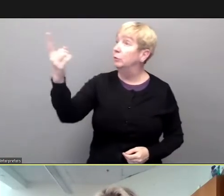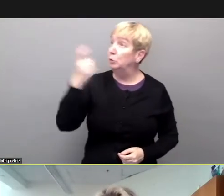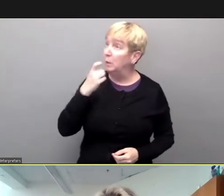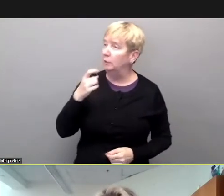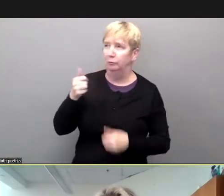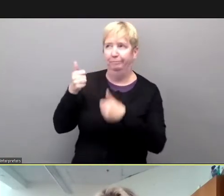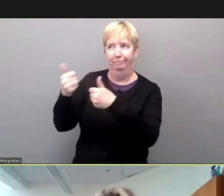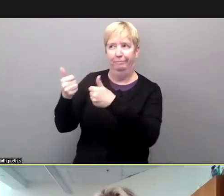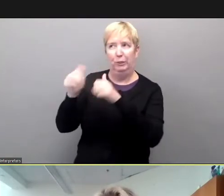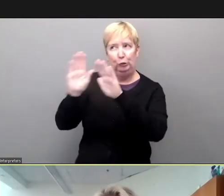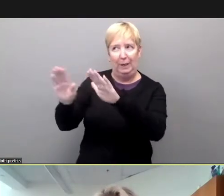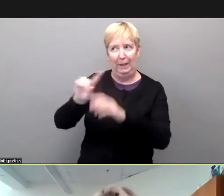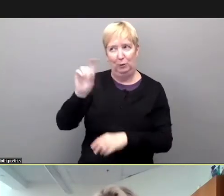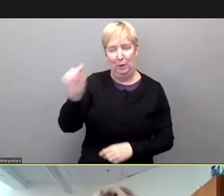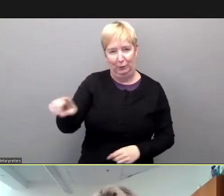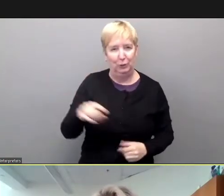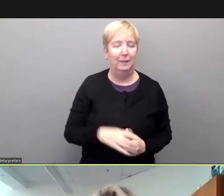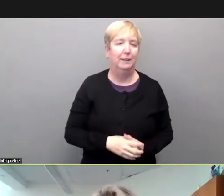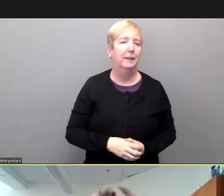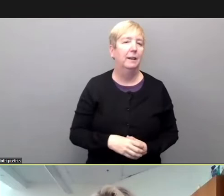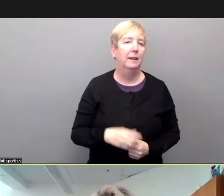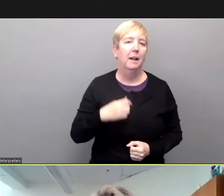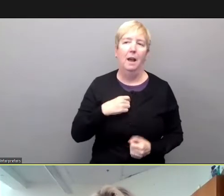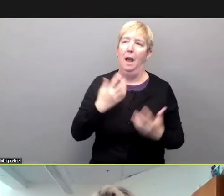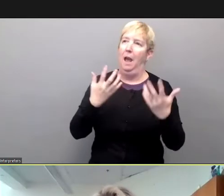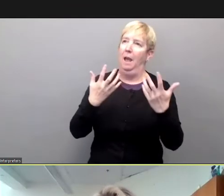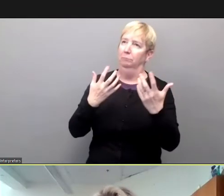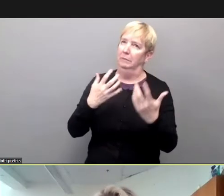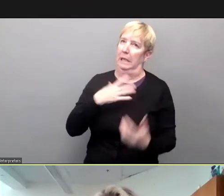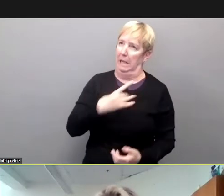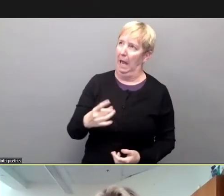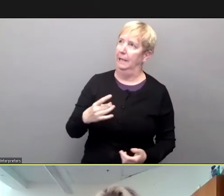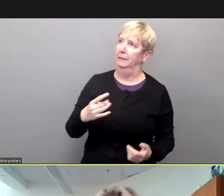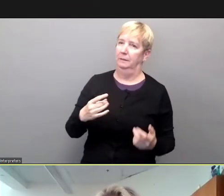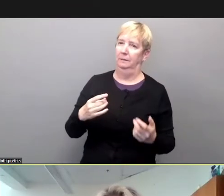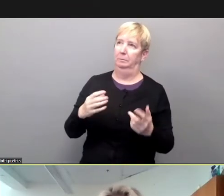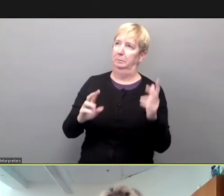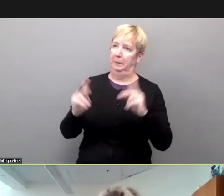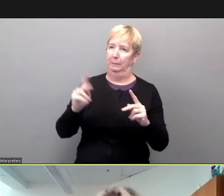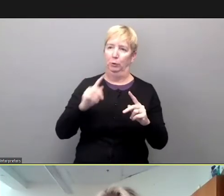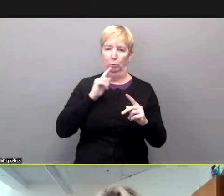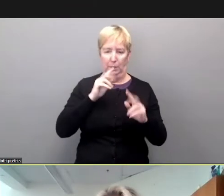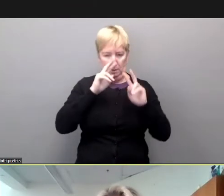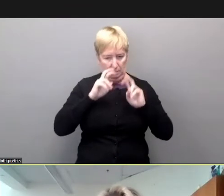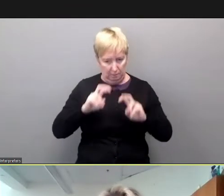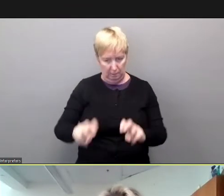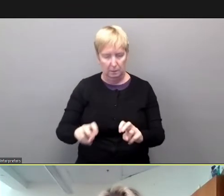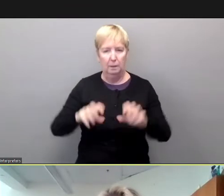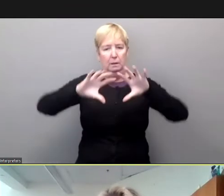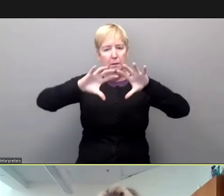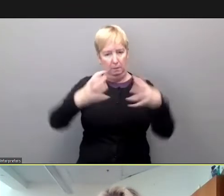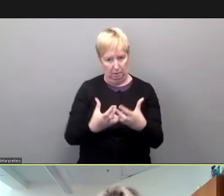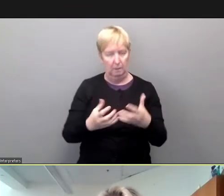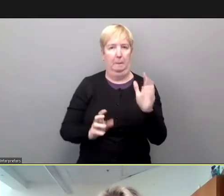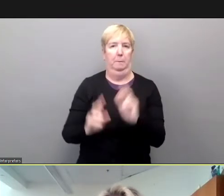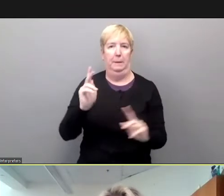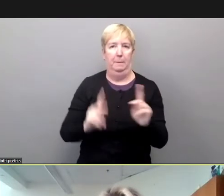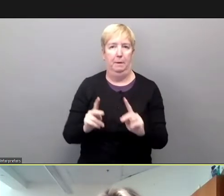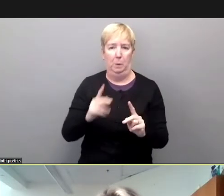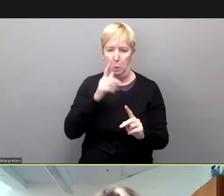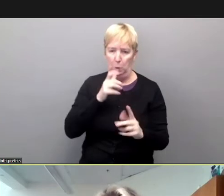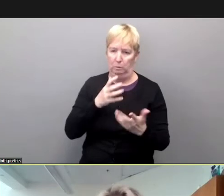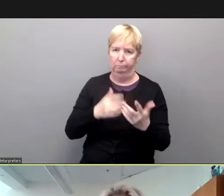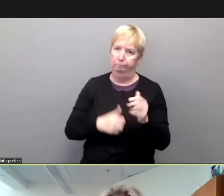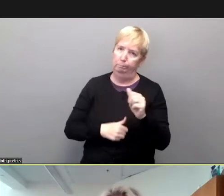folks, focus on the population, or one of the populations that's been hit the hardest. Of course, it's been